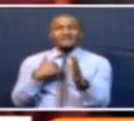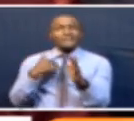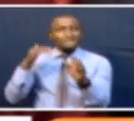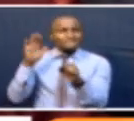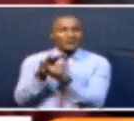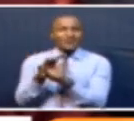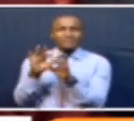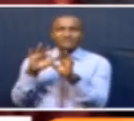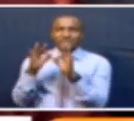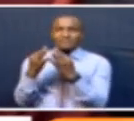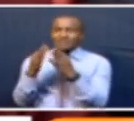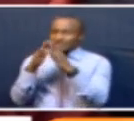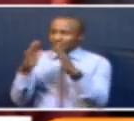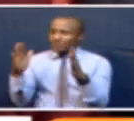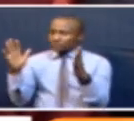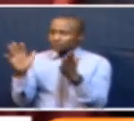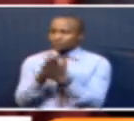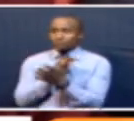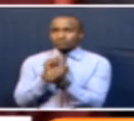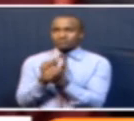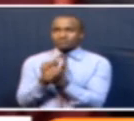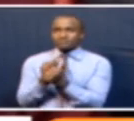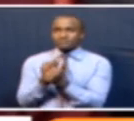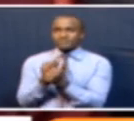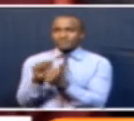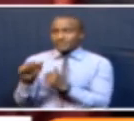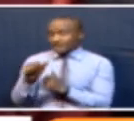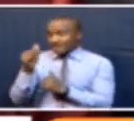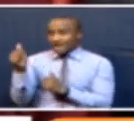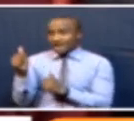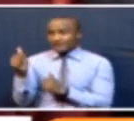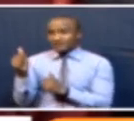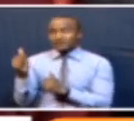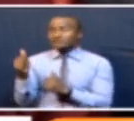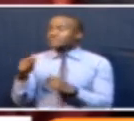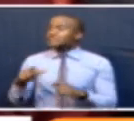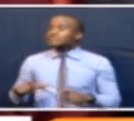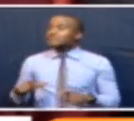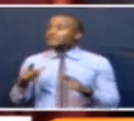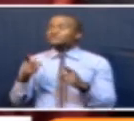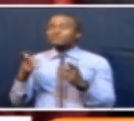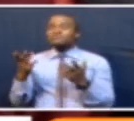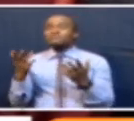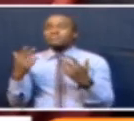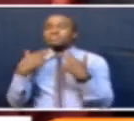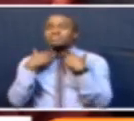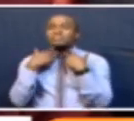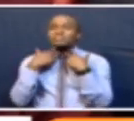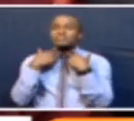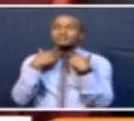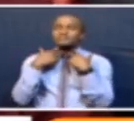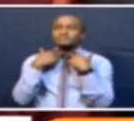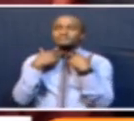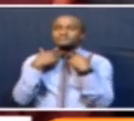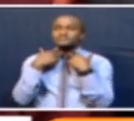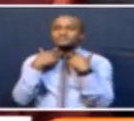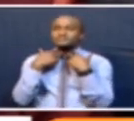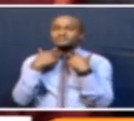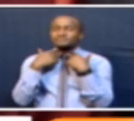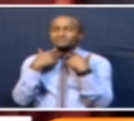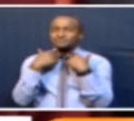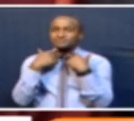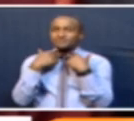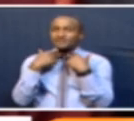who have since been displaced. We have some who have nowhere to live right now and are just destitute. So it's